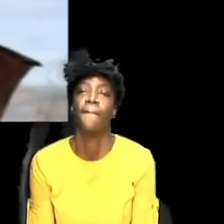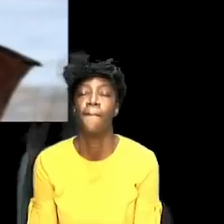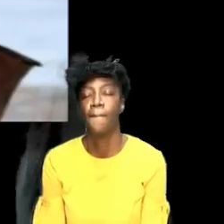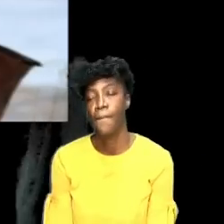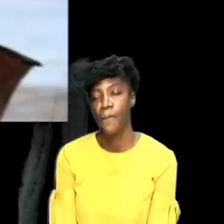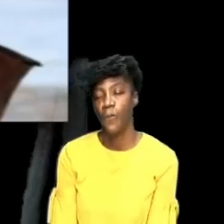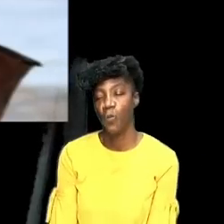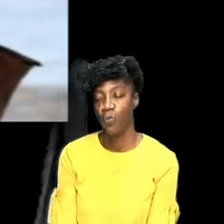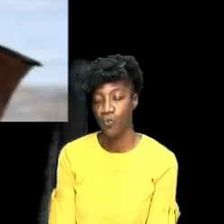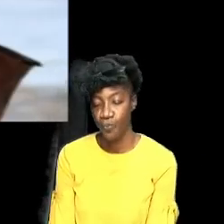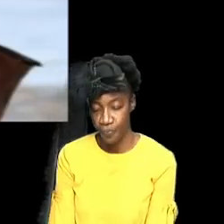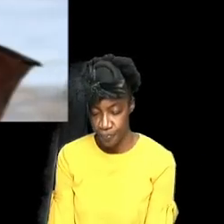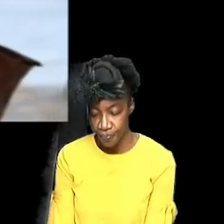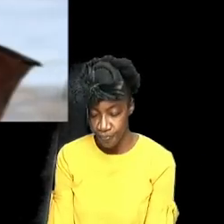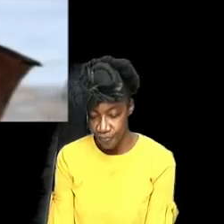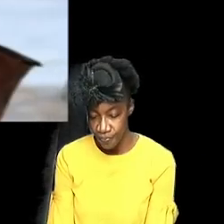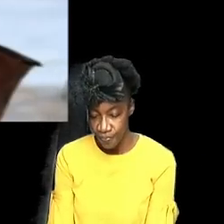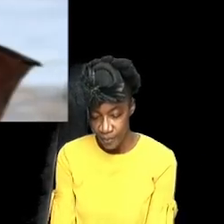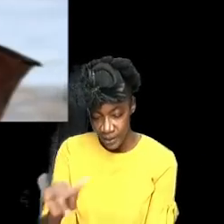symbolically,